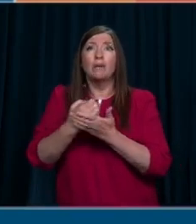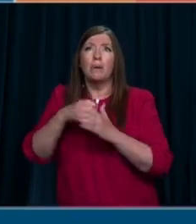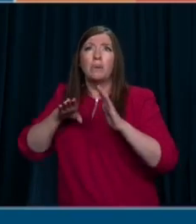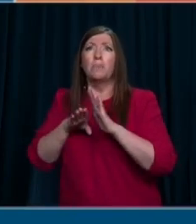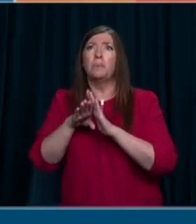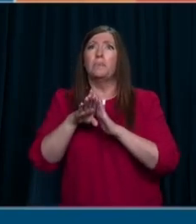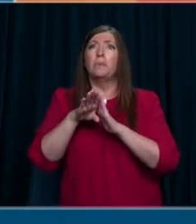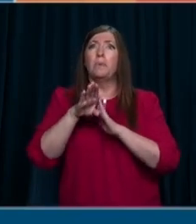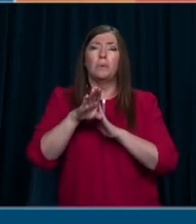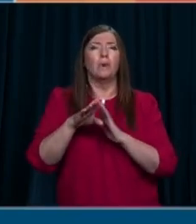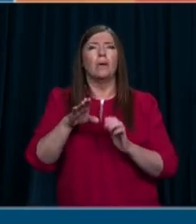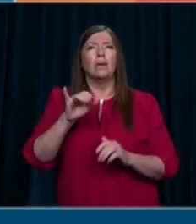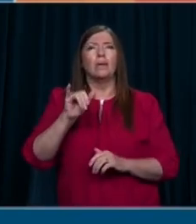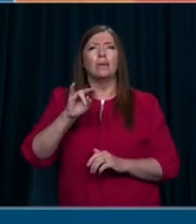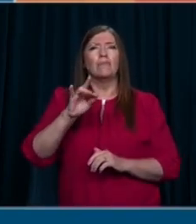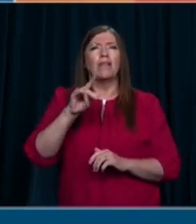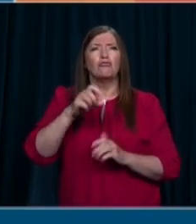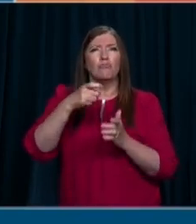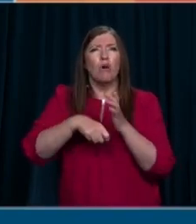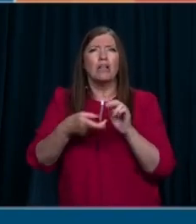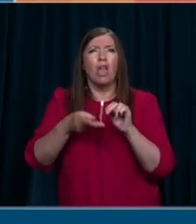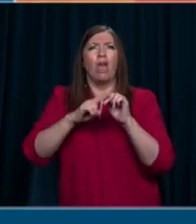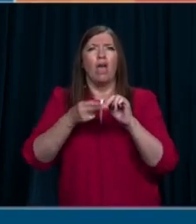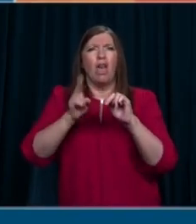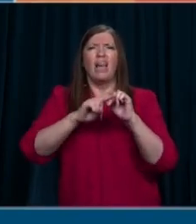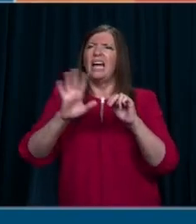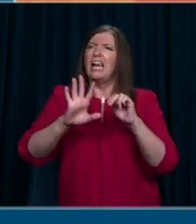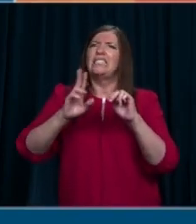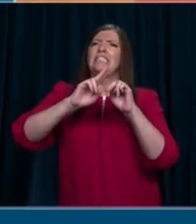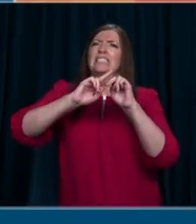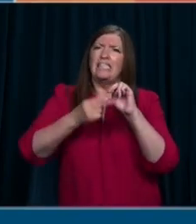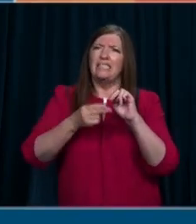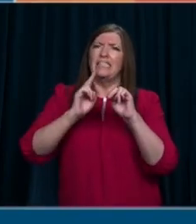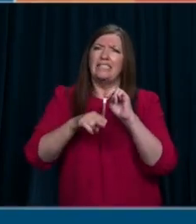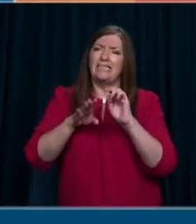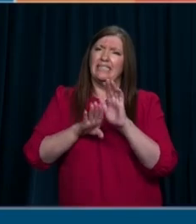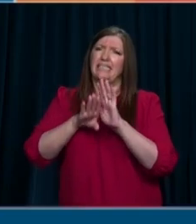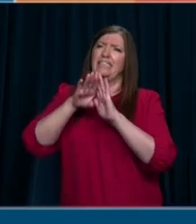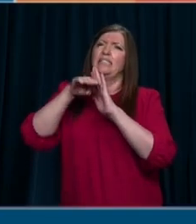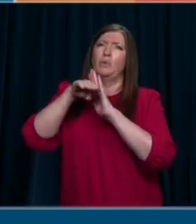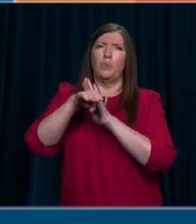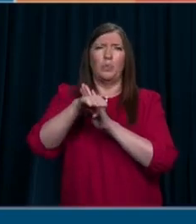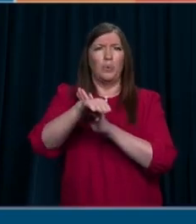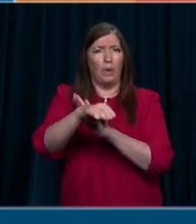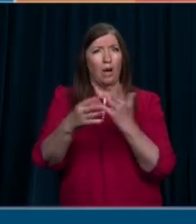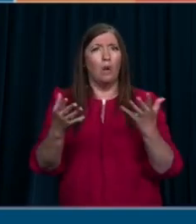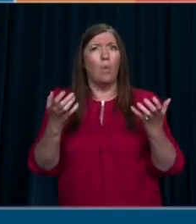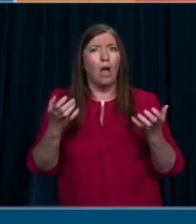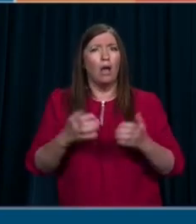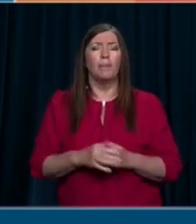lower our inflation, maybe even reverse it just a little bit. One other thing I wanted to talk about